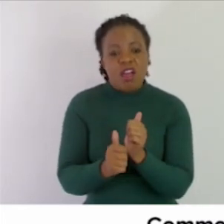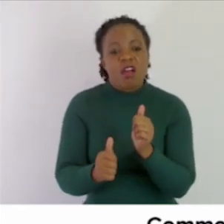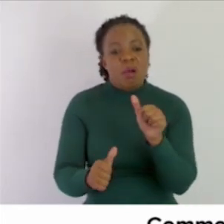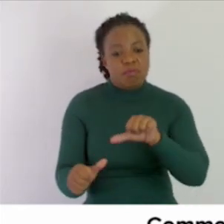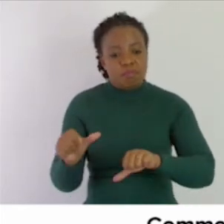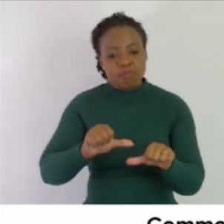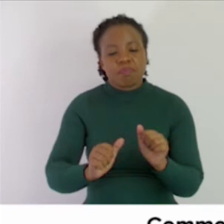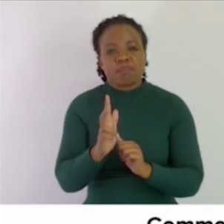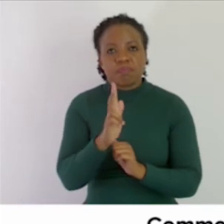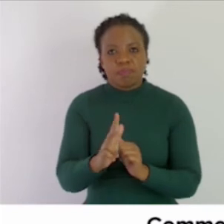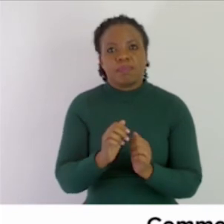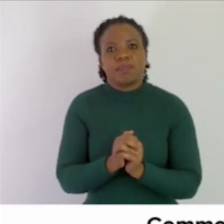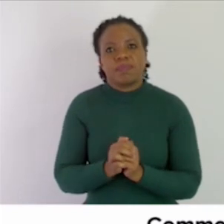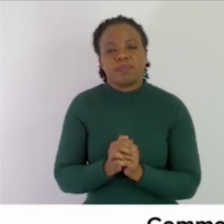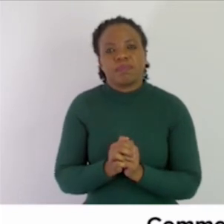works for both.